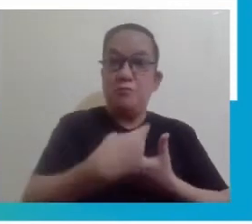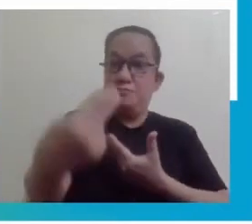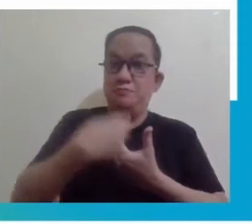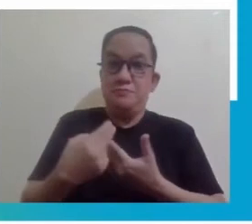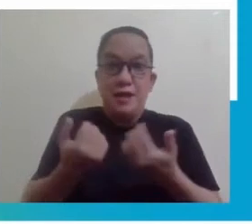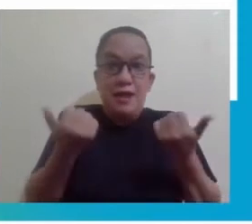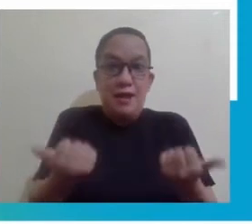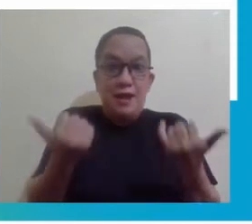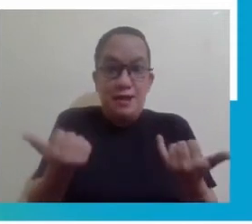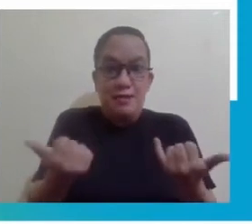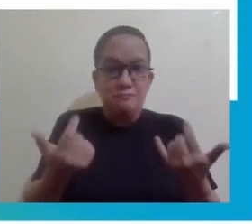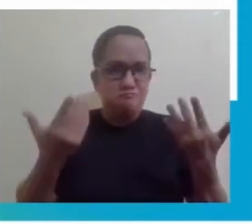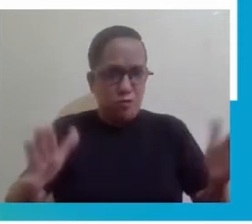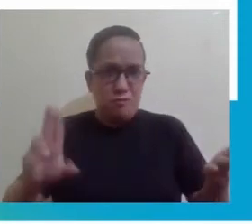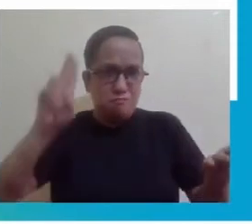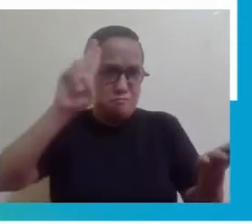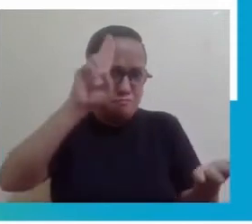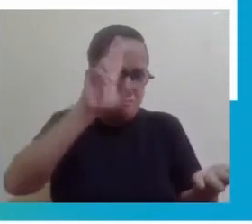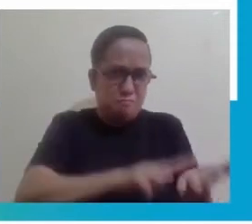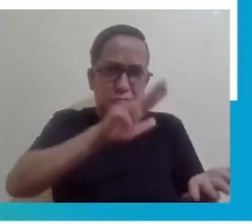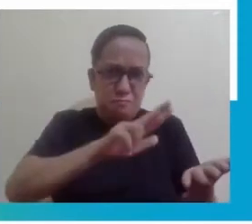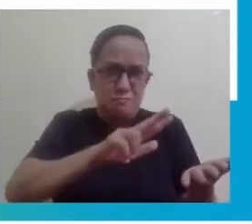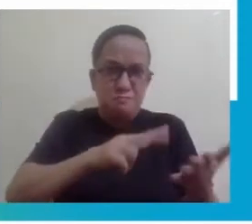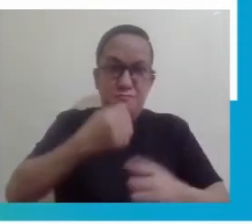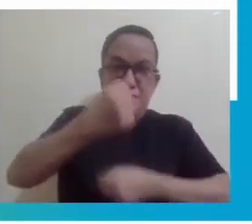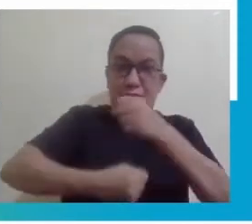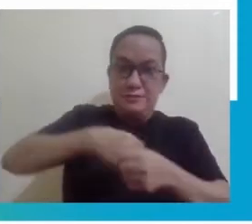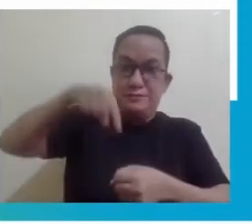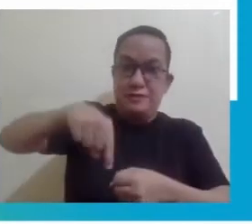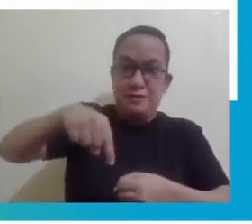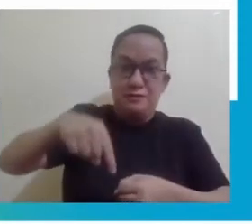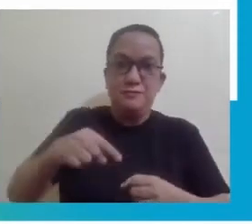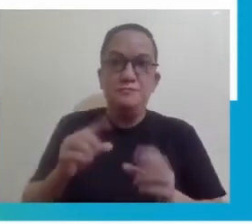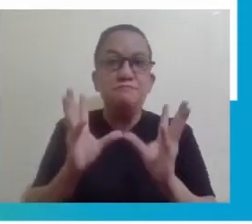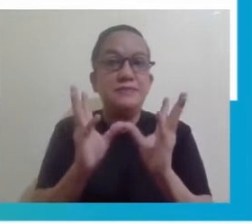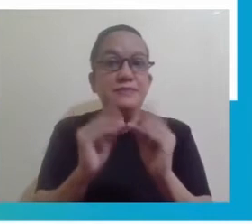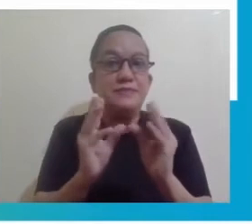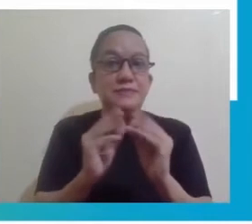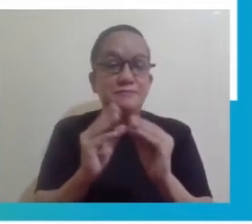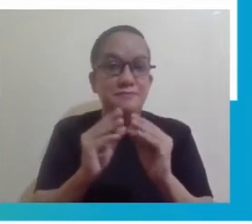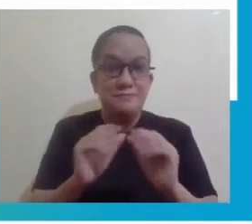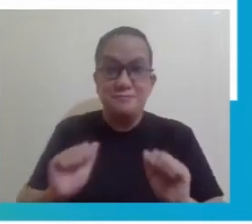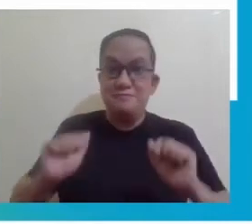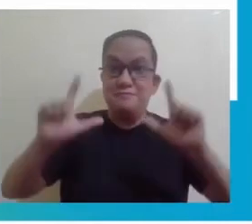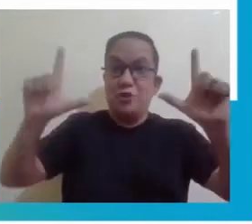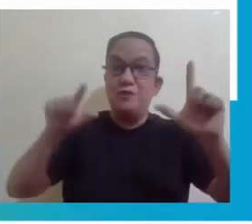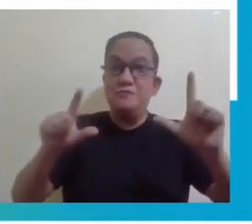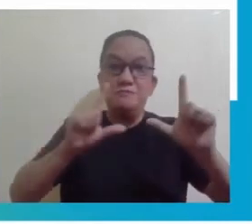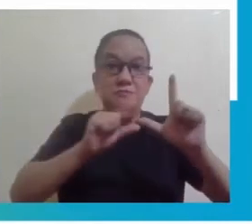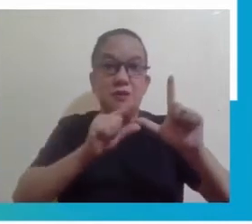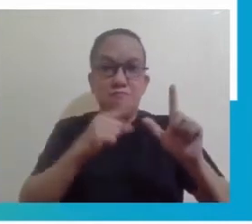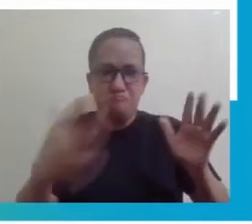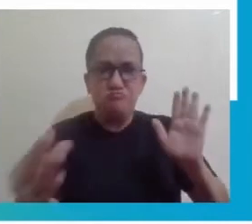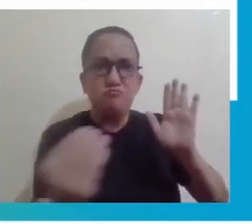on the formal annual meeting site, to raise questions in the Q&A feature. Please vote